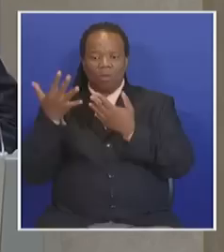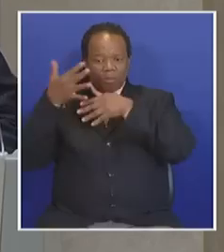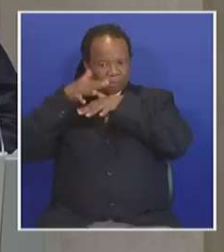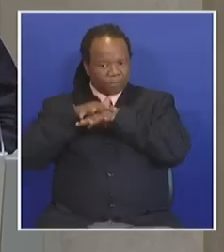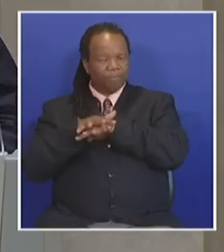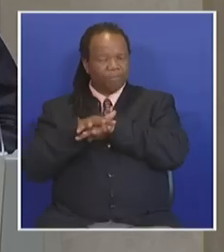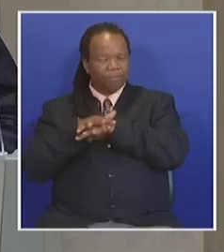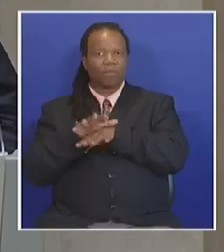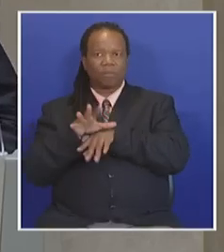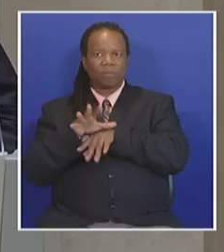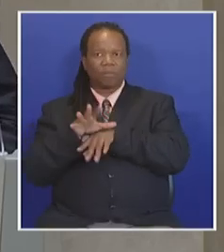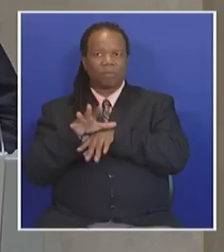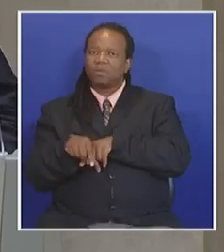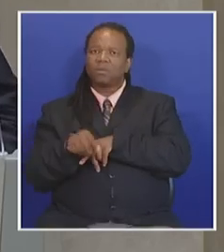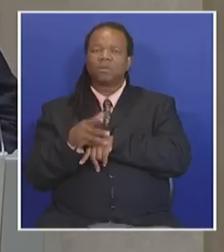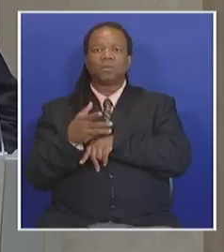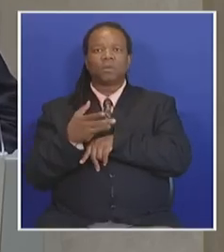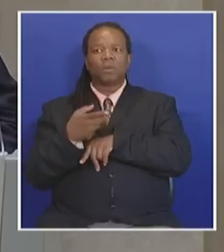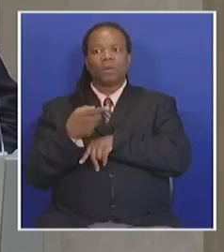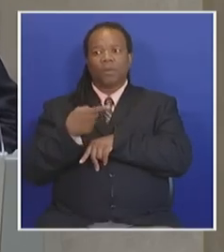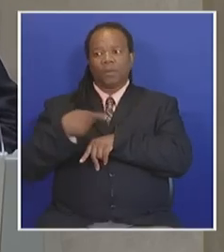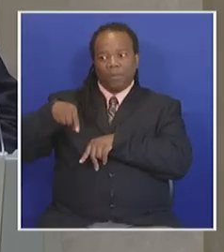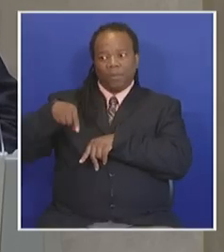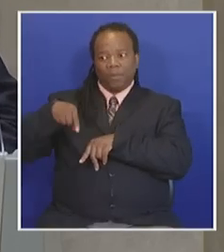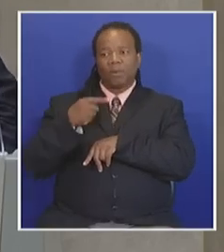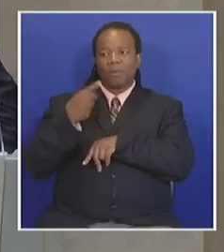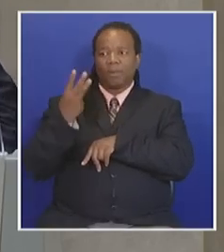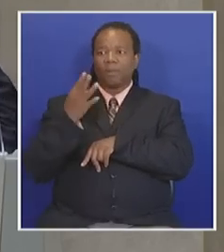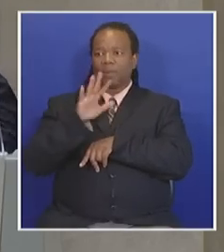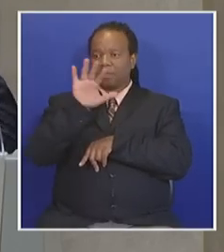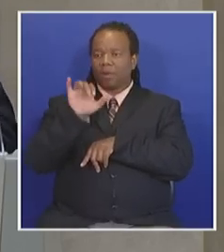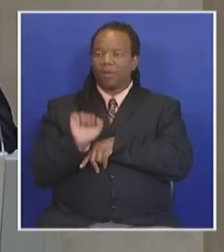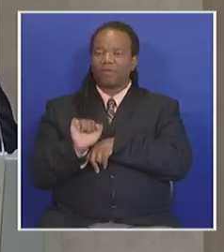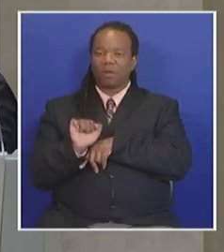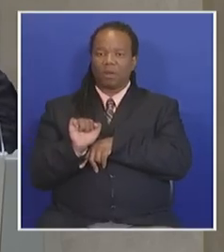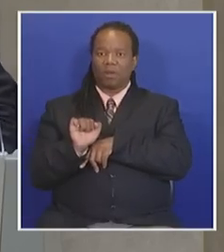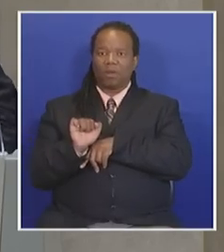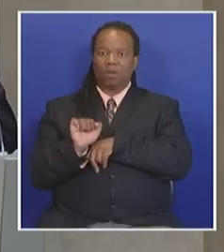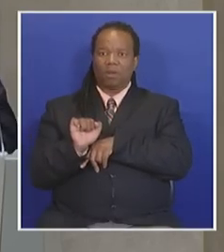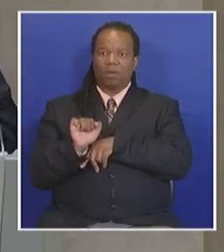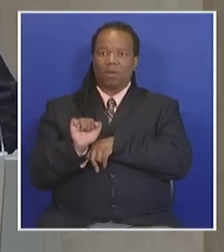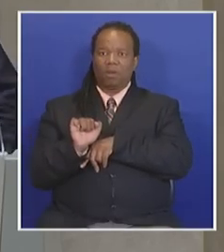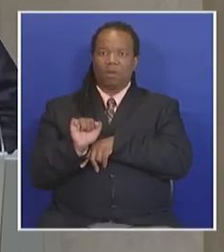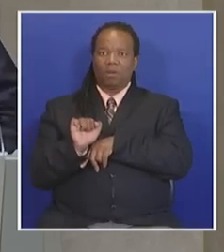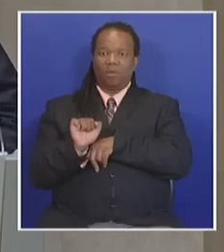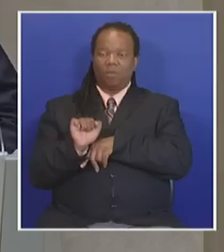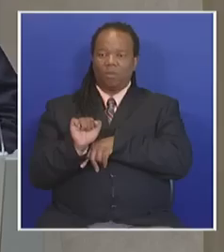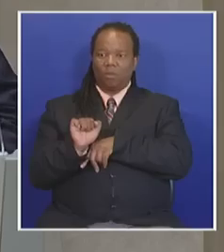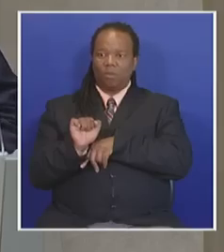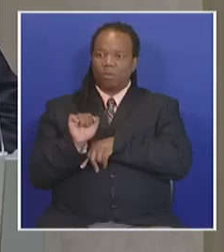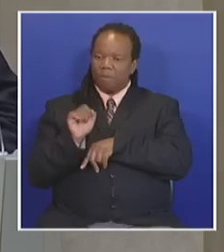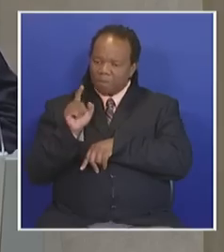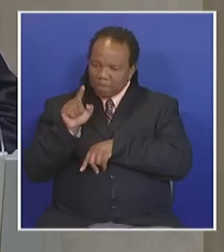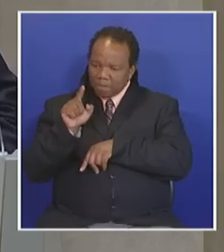South Africans, we owe it to ourselves to oppose racism, for